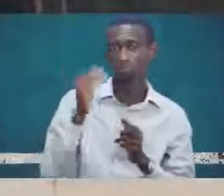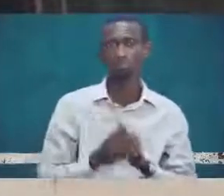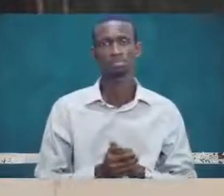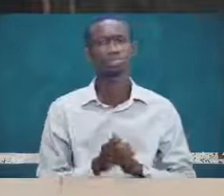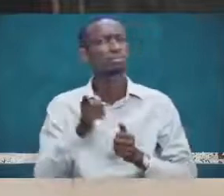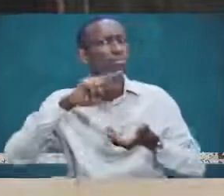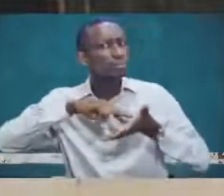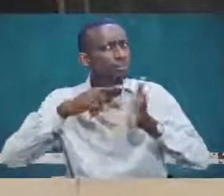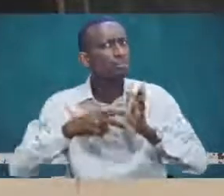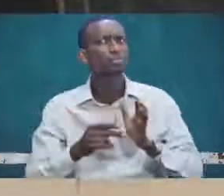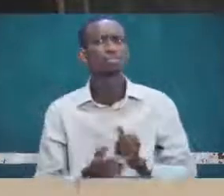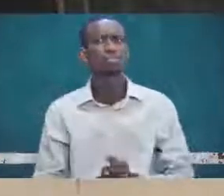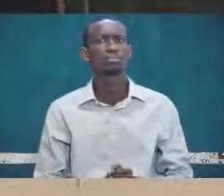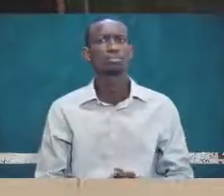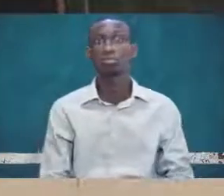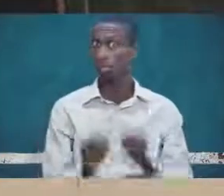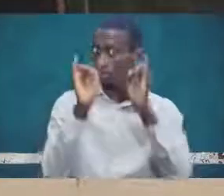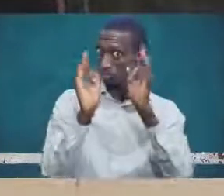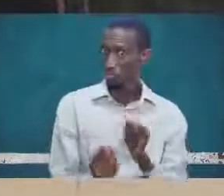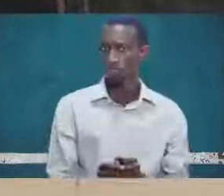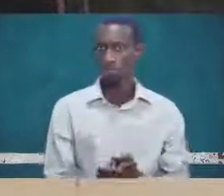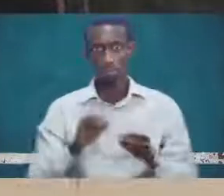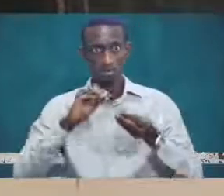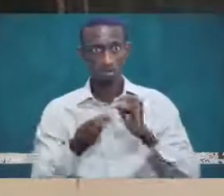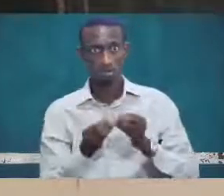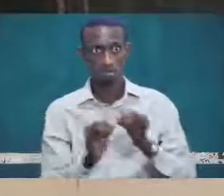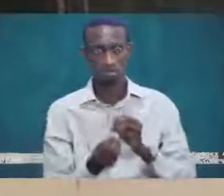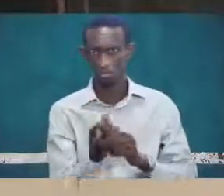means if one amount